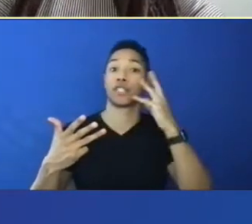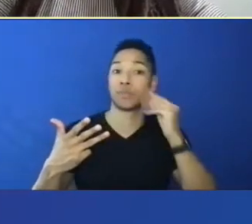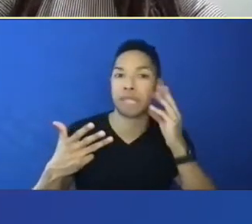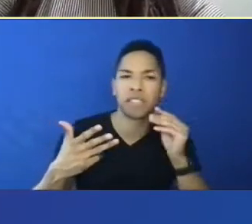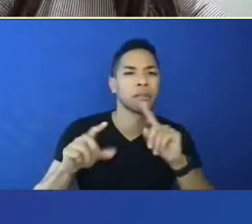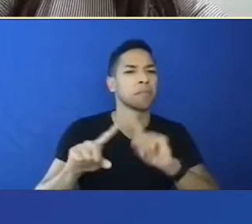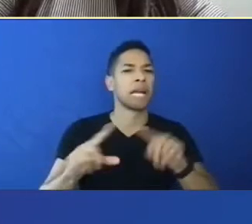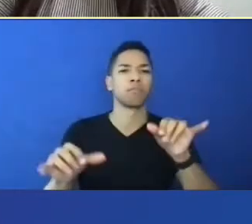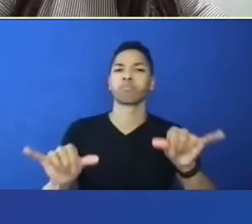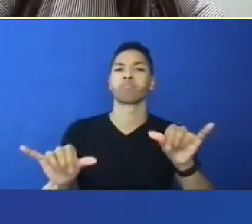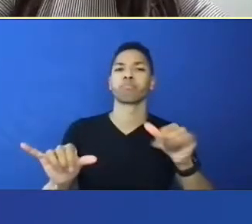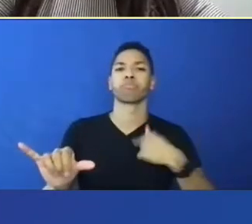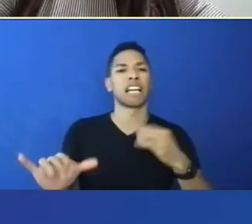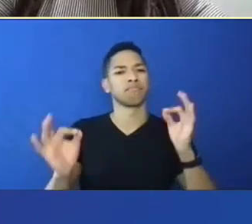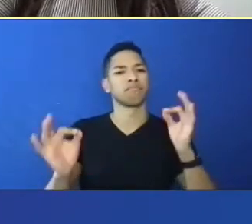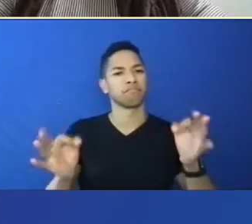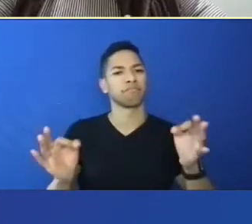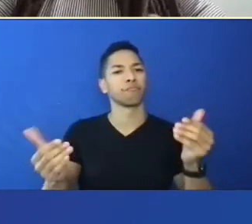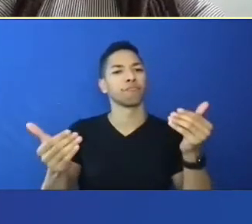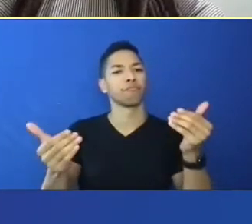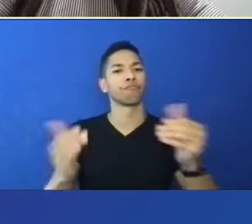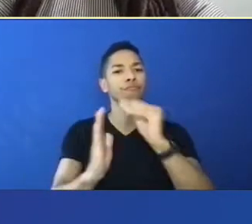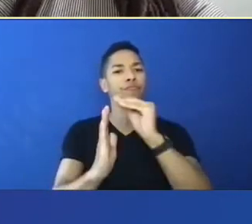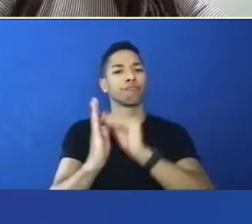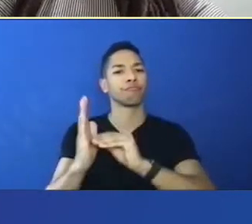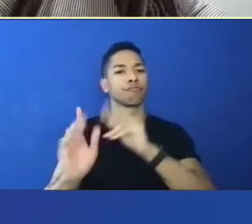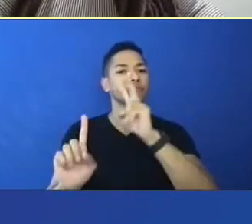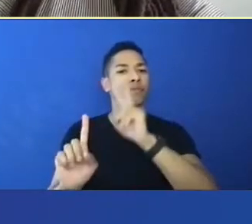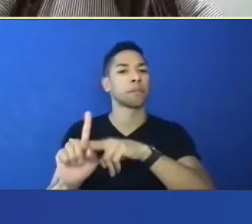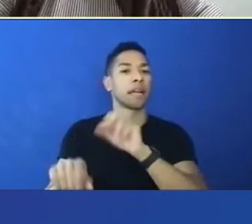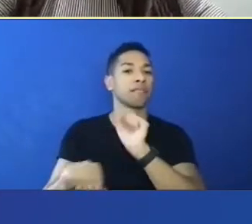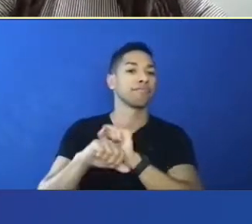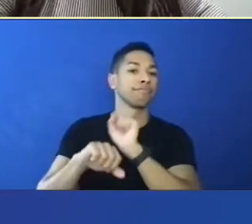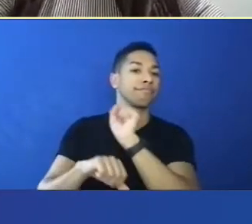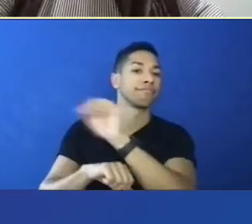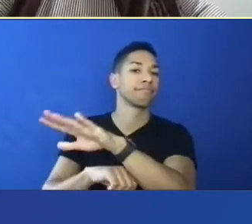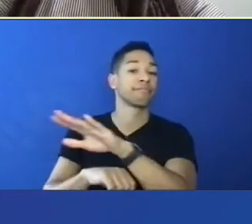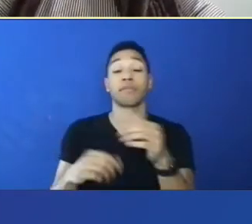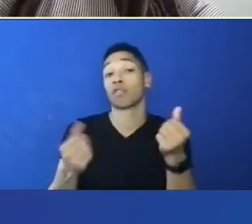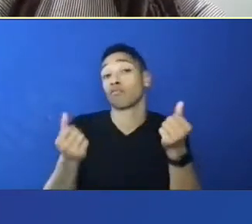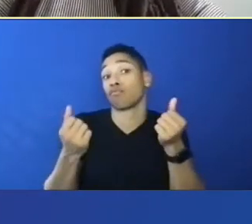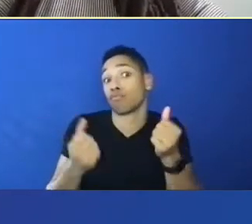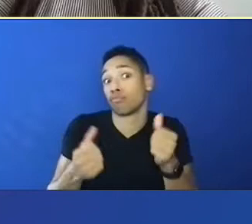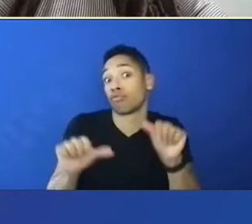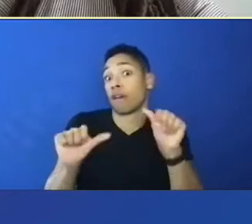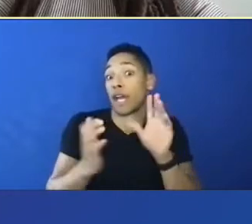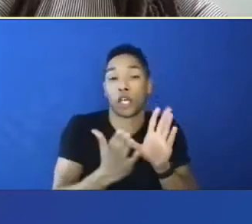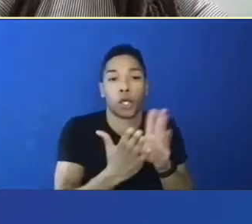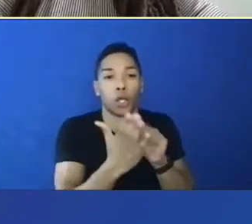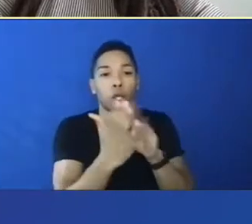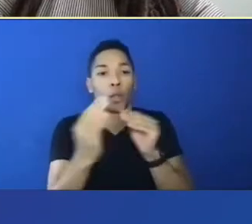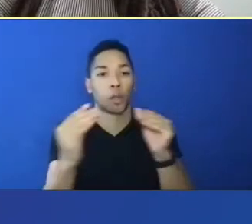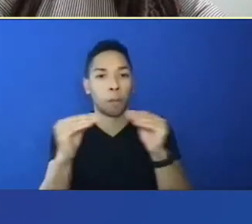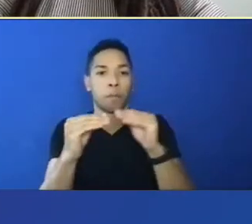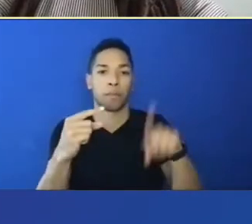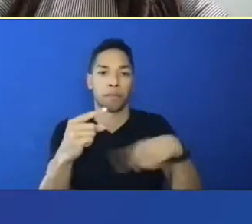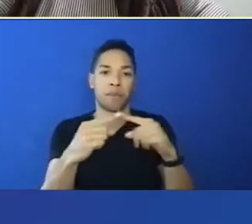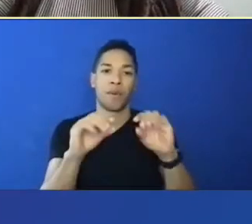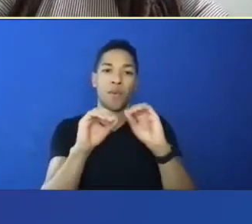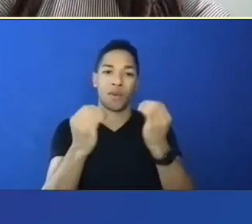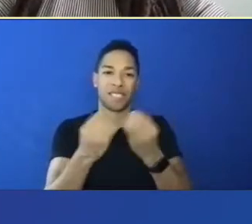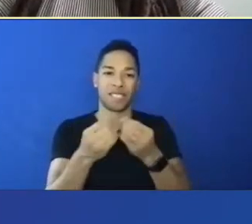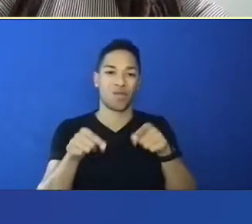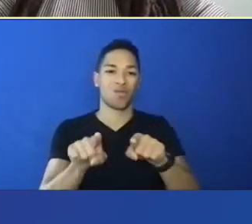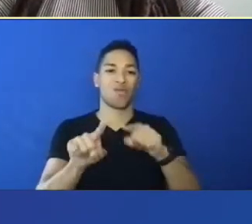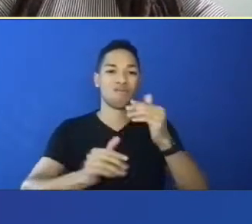But nonetheless, I decided to go through with it and just, you know, try and learn more about the organization and the process. And I